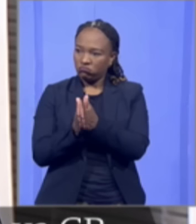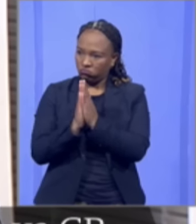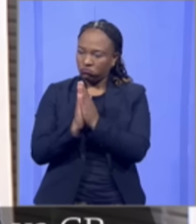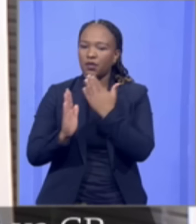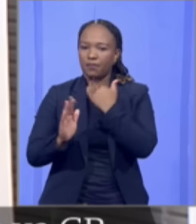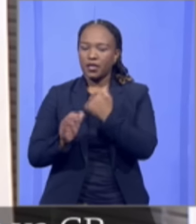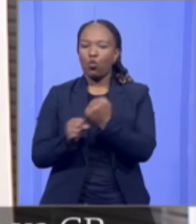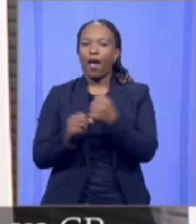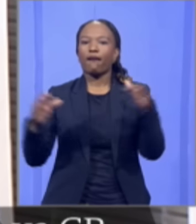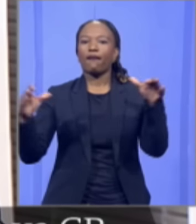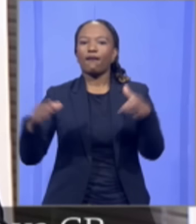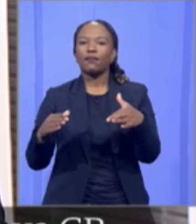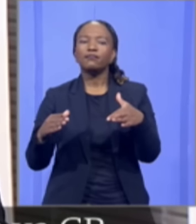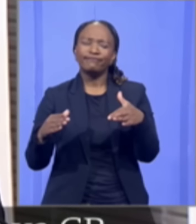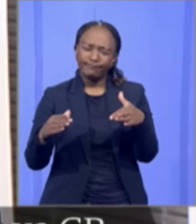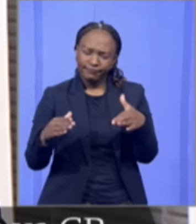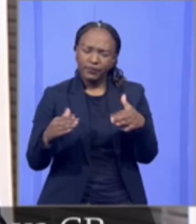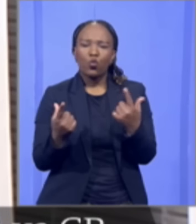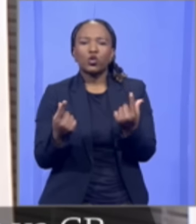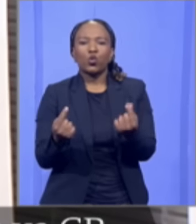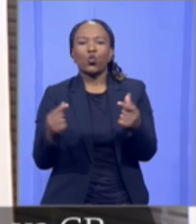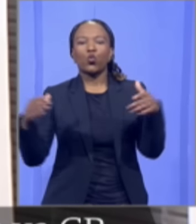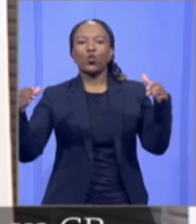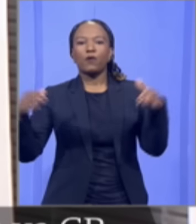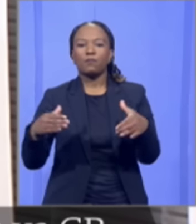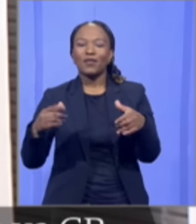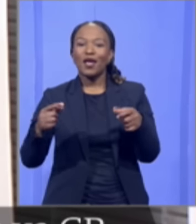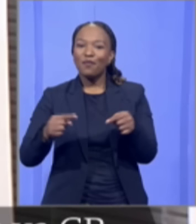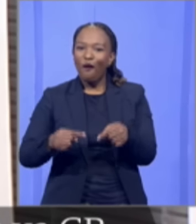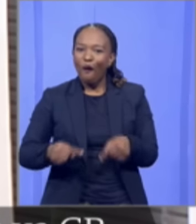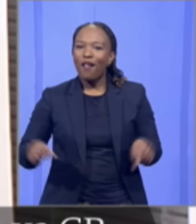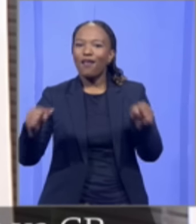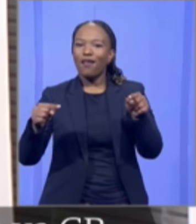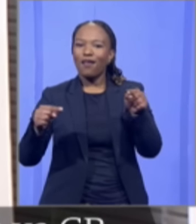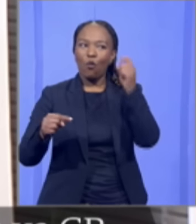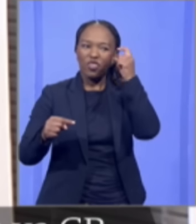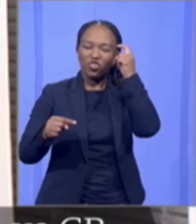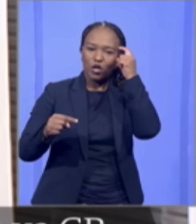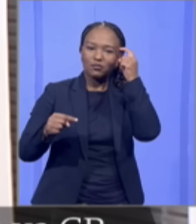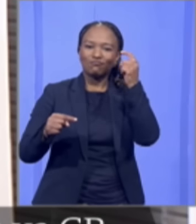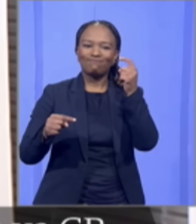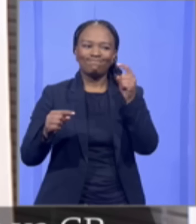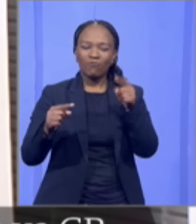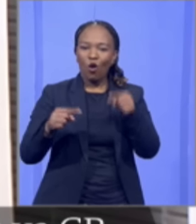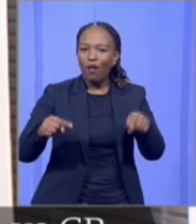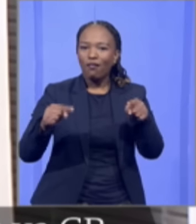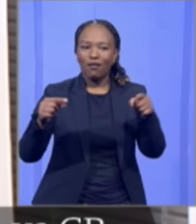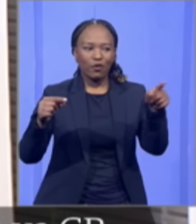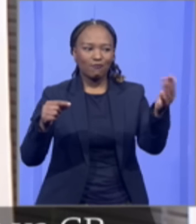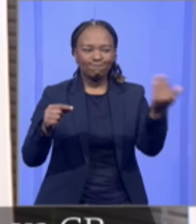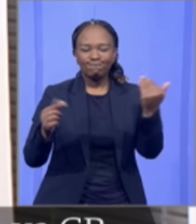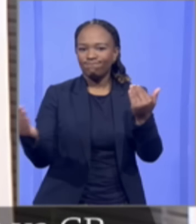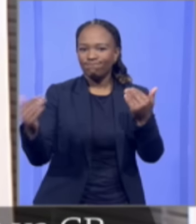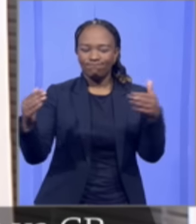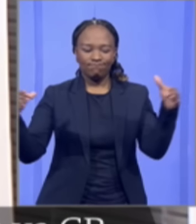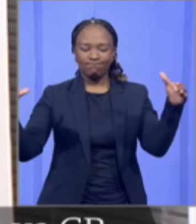to combine our thoughts for a better Gauteng. To combine our thoughts, we will